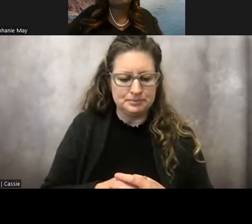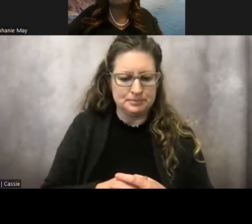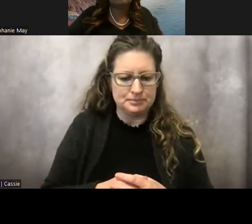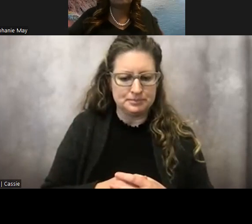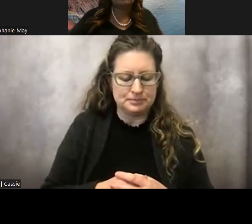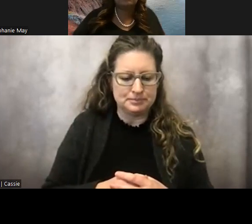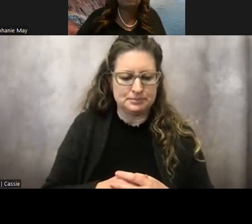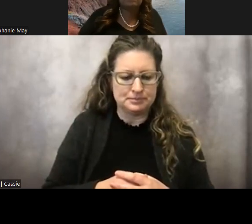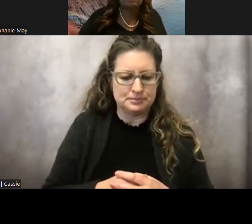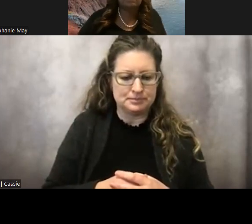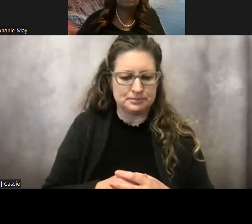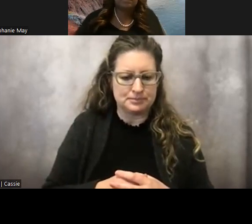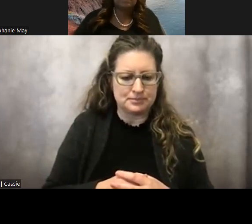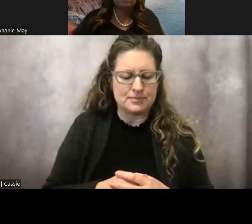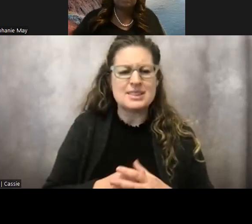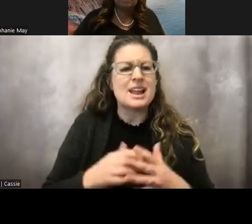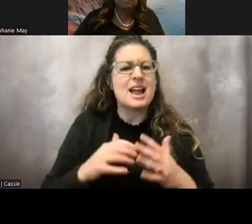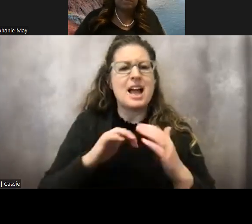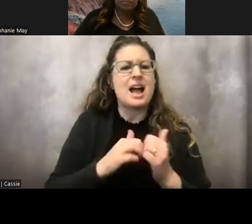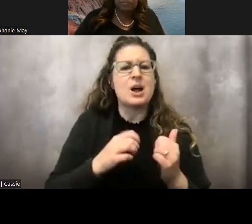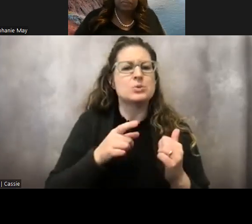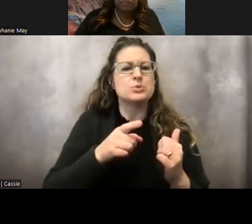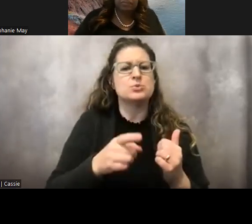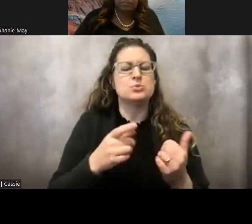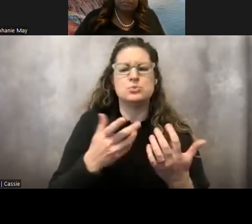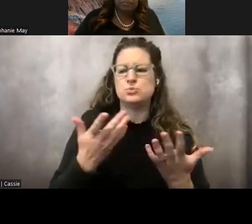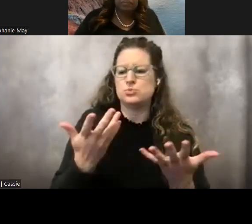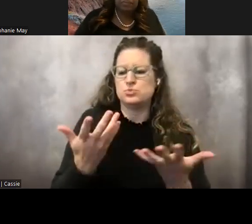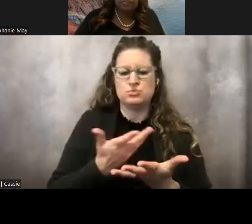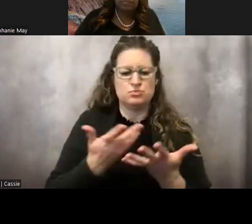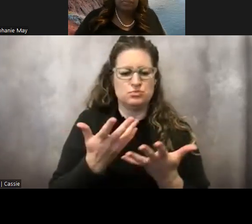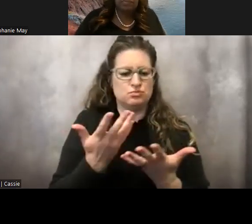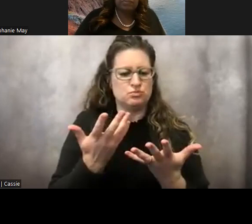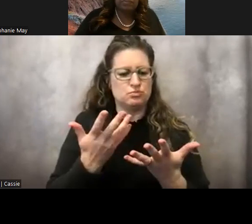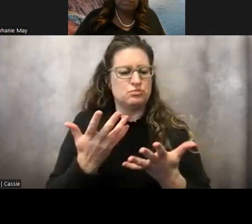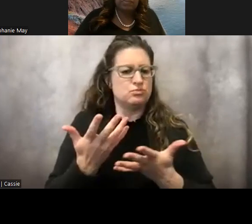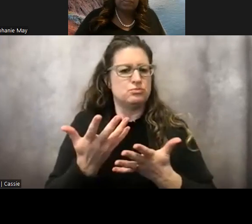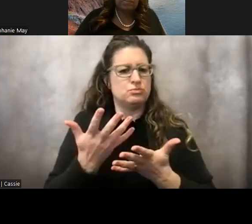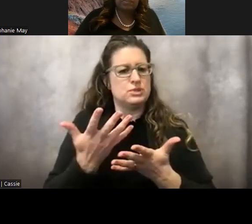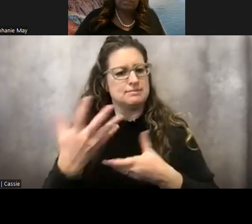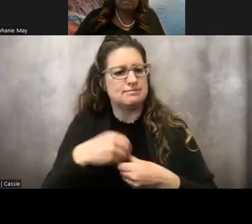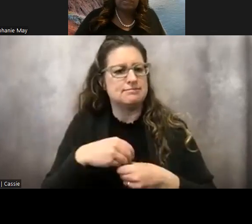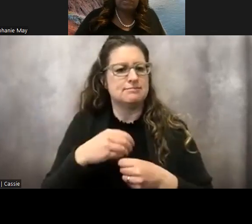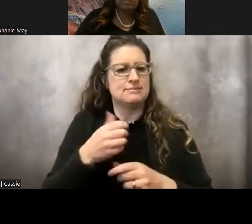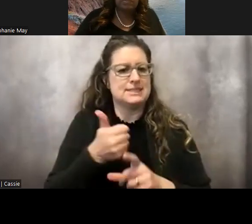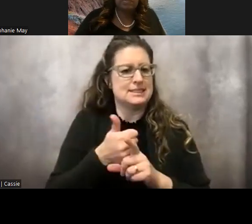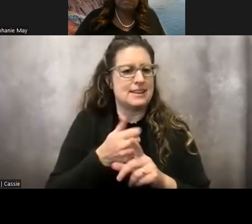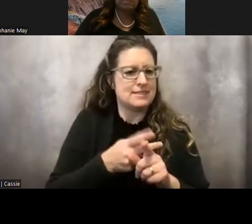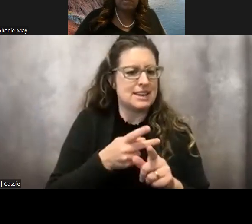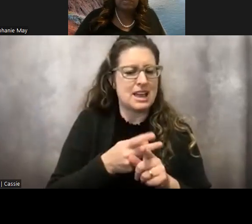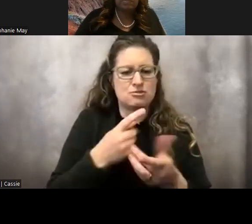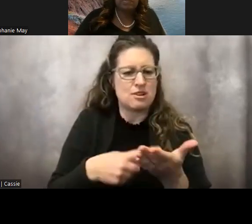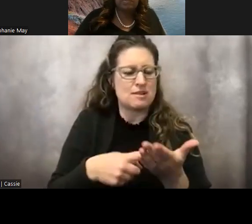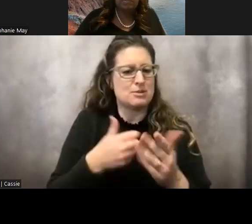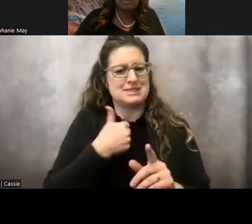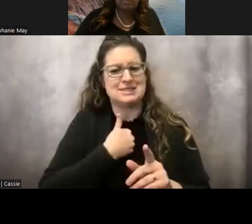handle self-care? What are some of the challenges when self-care seems trite, or it seems